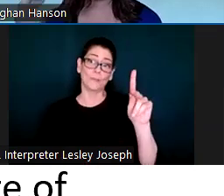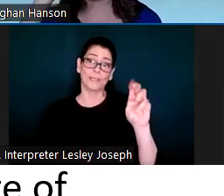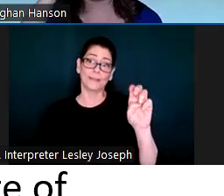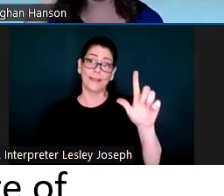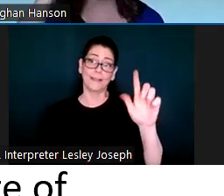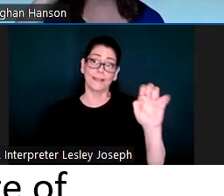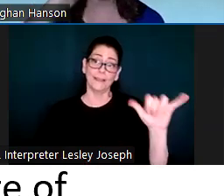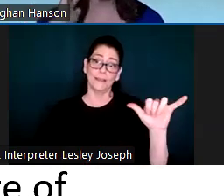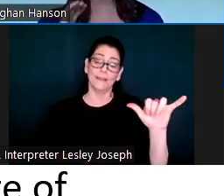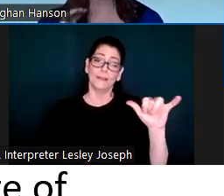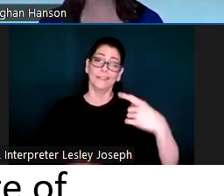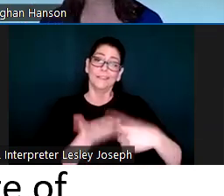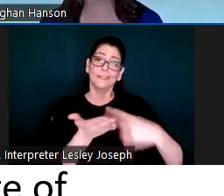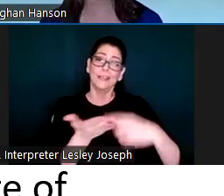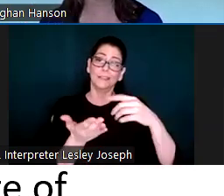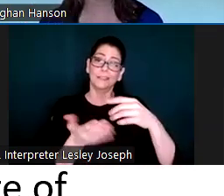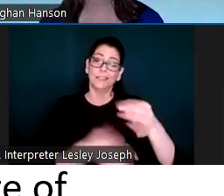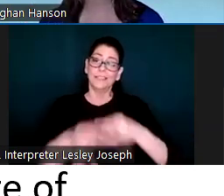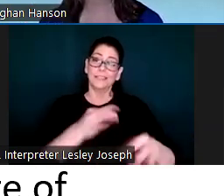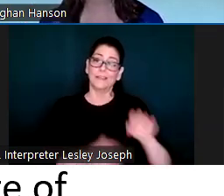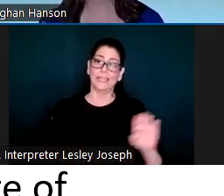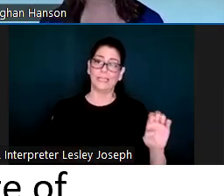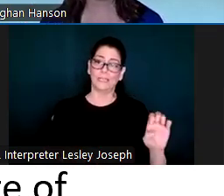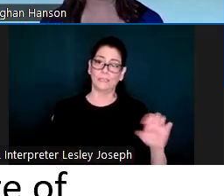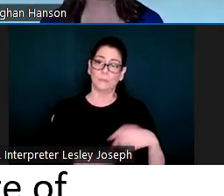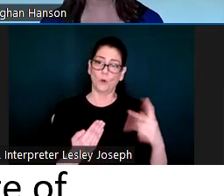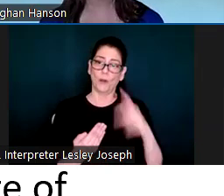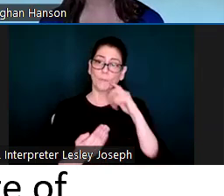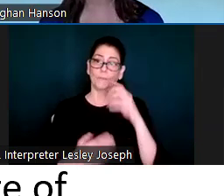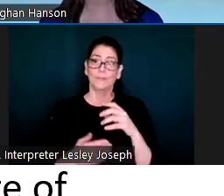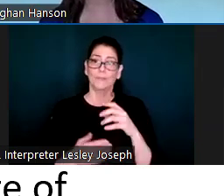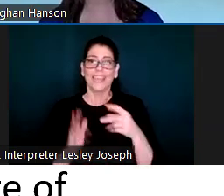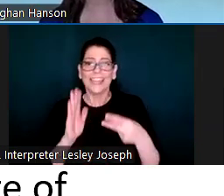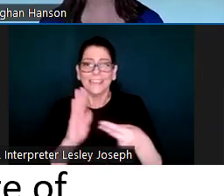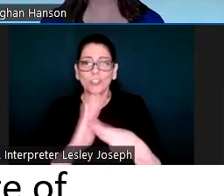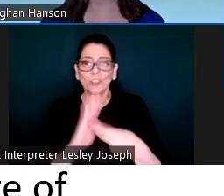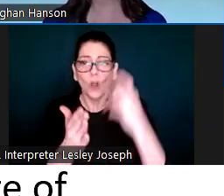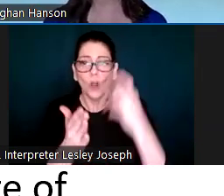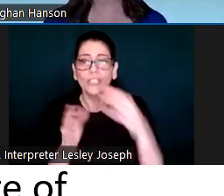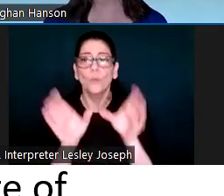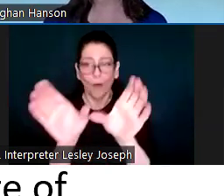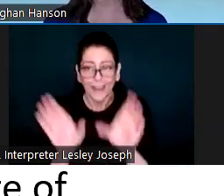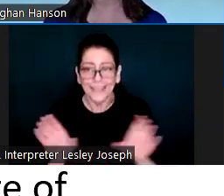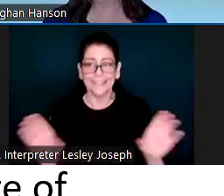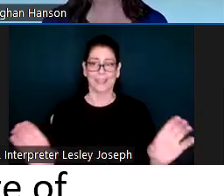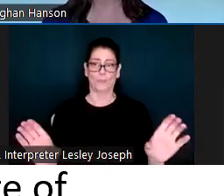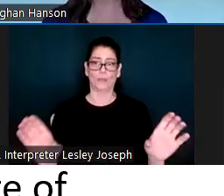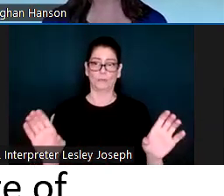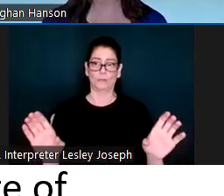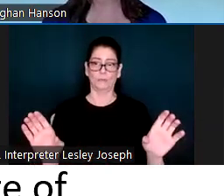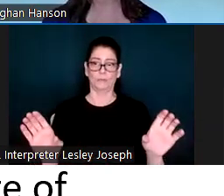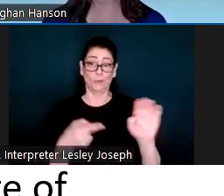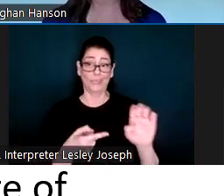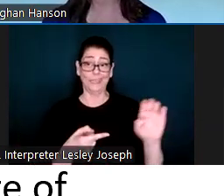extended employment program. And it's a very intentional split between them so that EE, as I mentioned earlier,